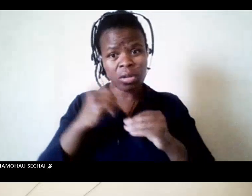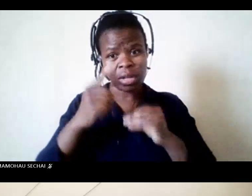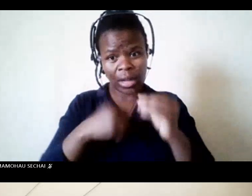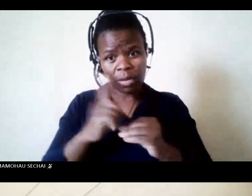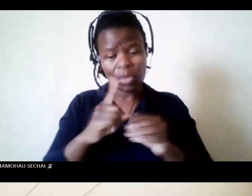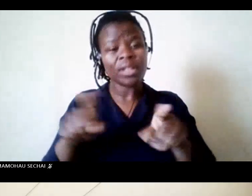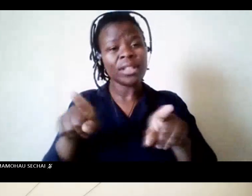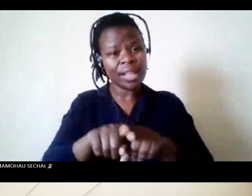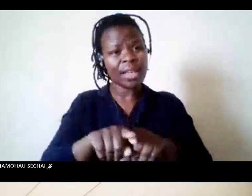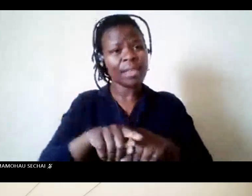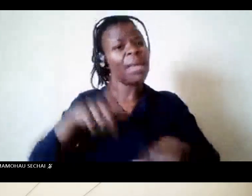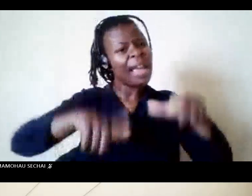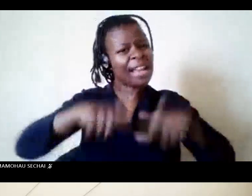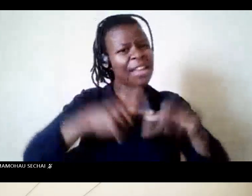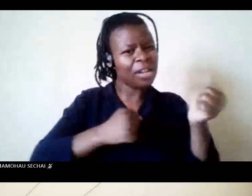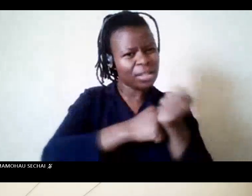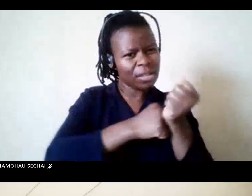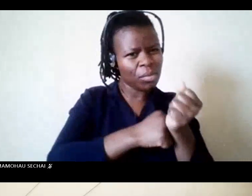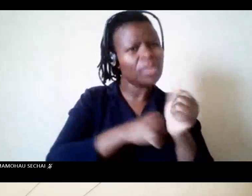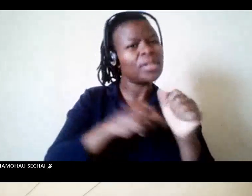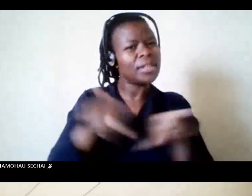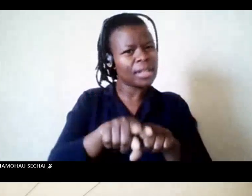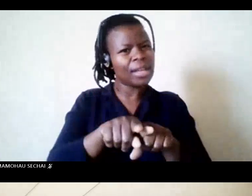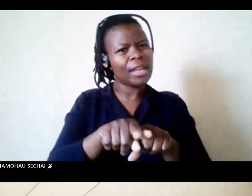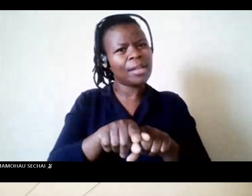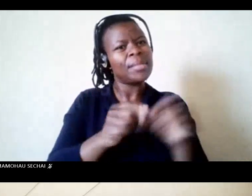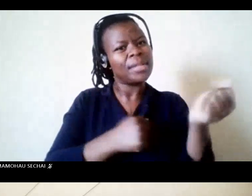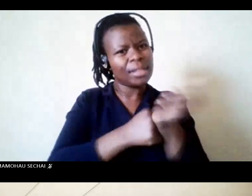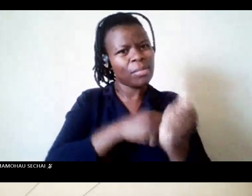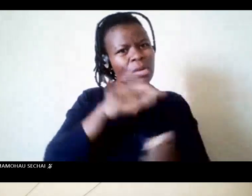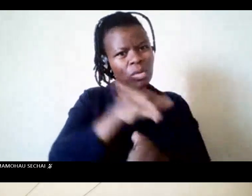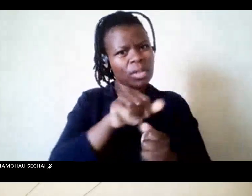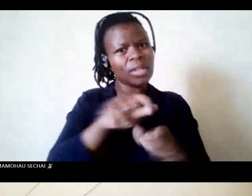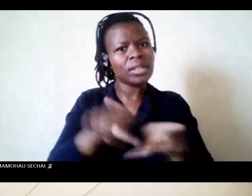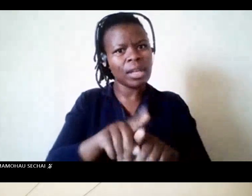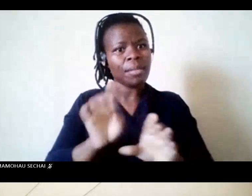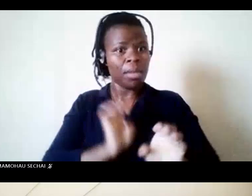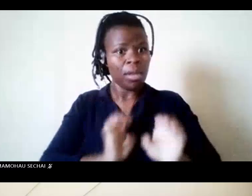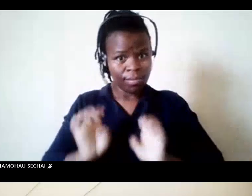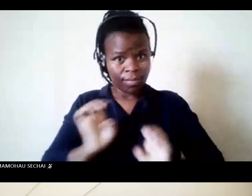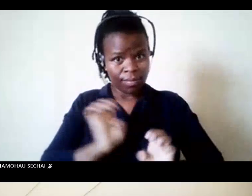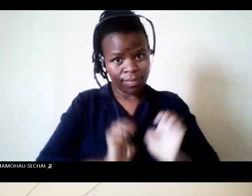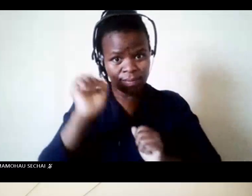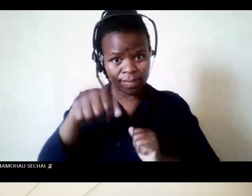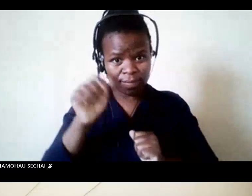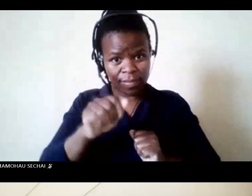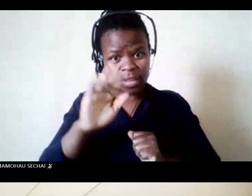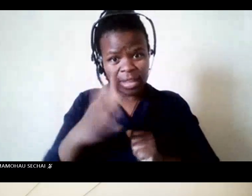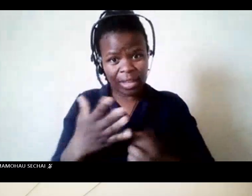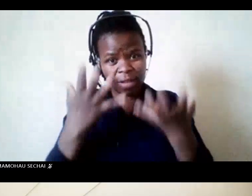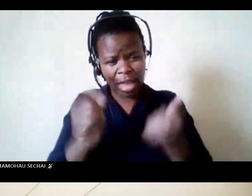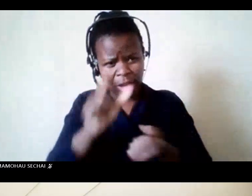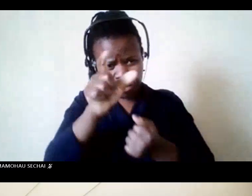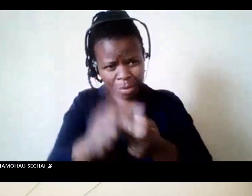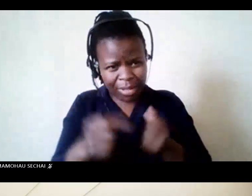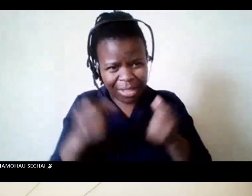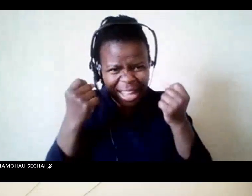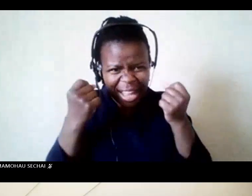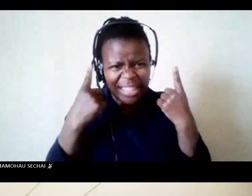what kind of support is important, because, and that emotional one is huge, because if you don't have someone who understands what you're going